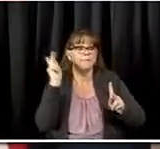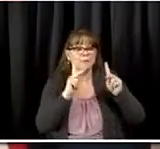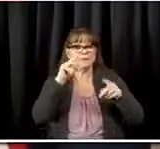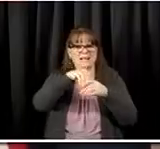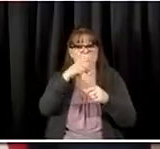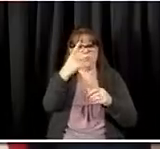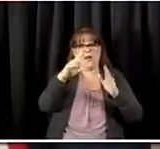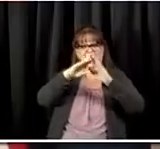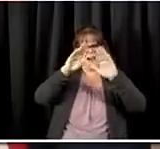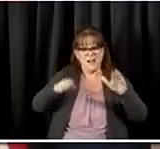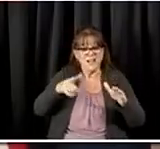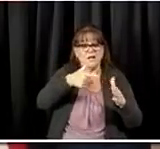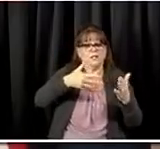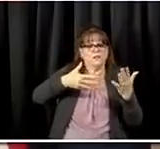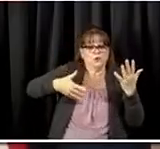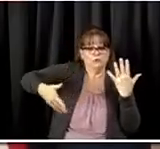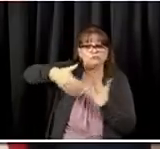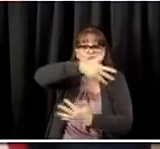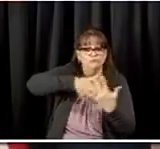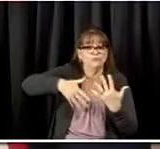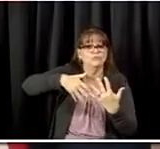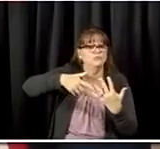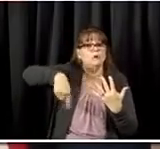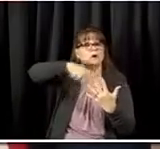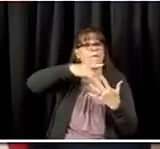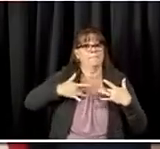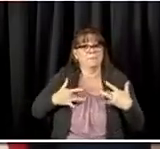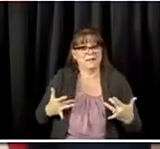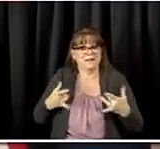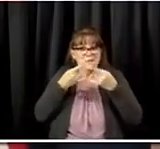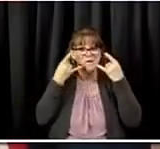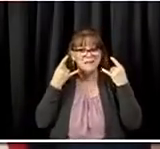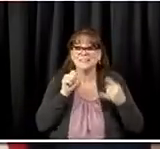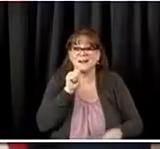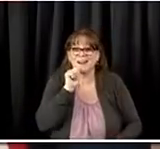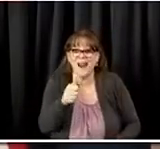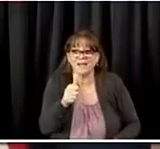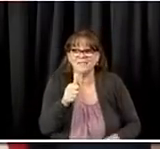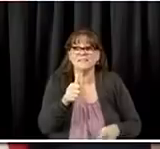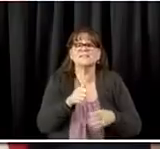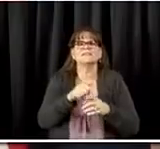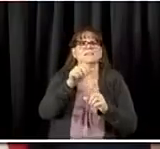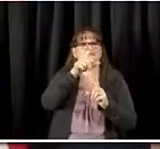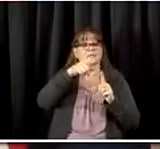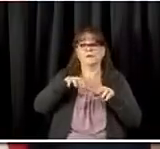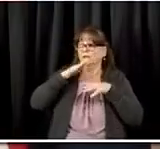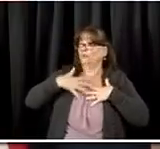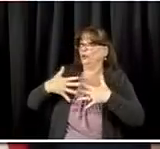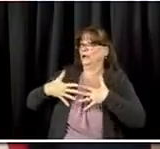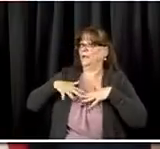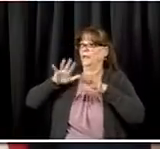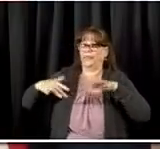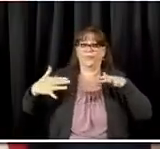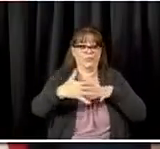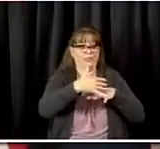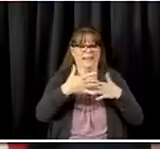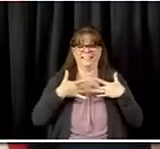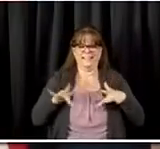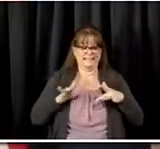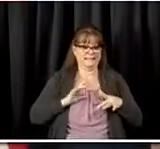generally not mask wearing, and that is the kind of environment where it is very likely that transmission will occur. So if you are having a